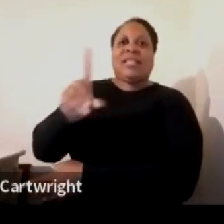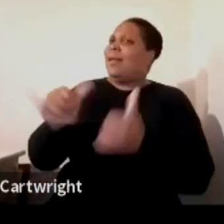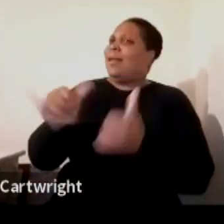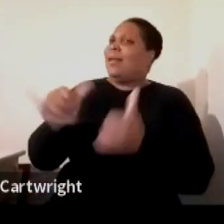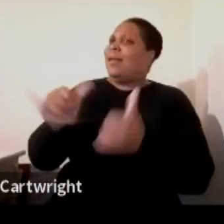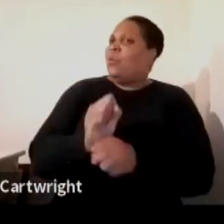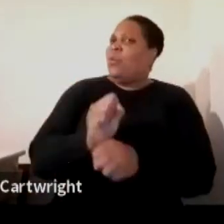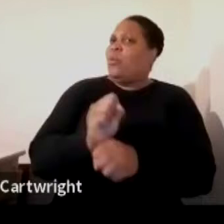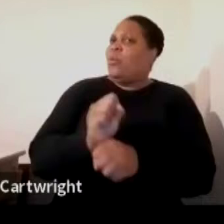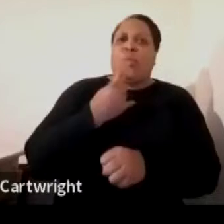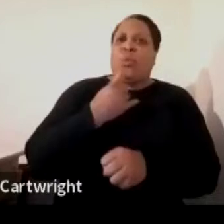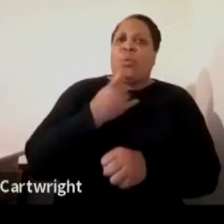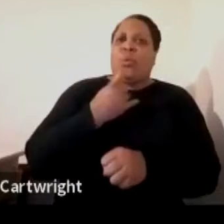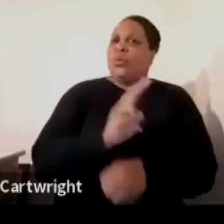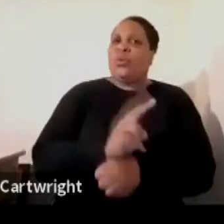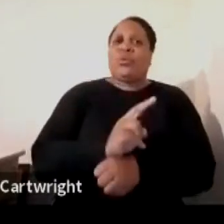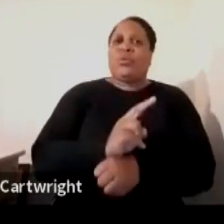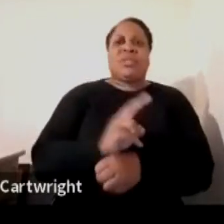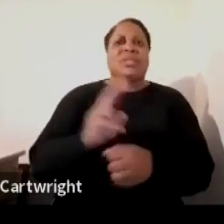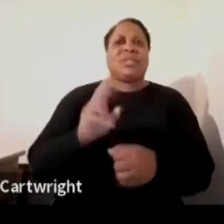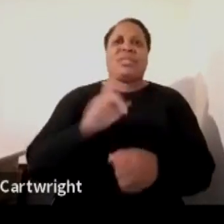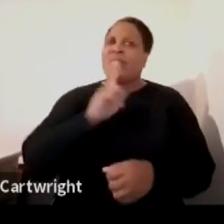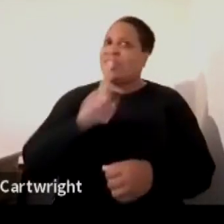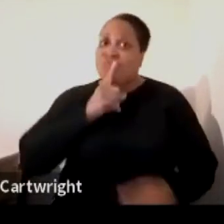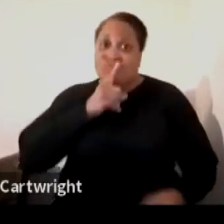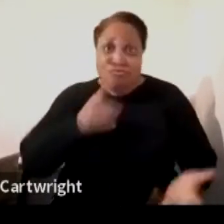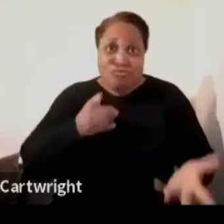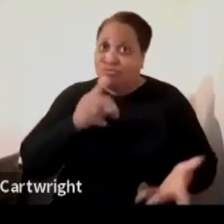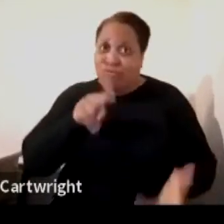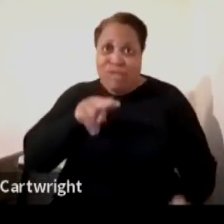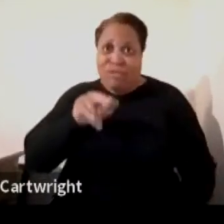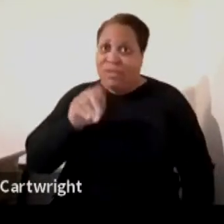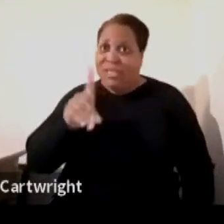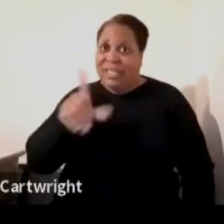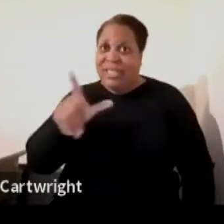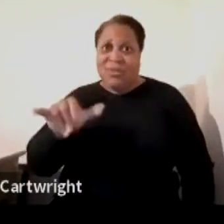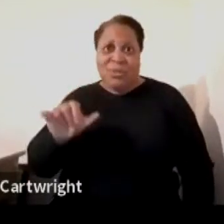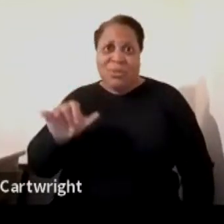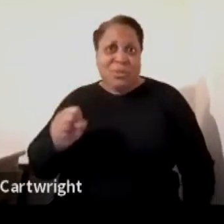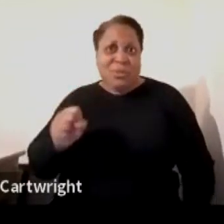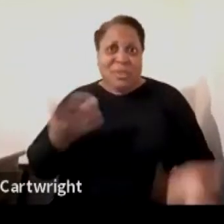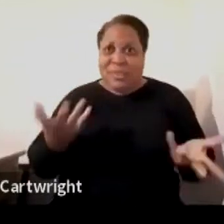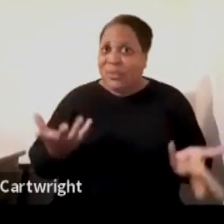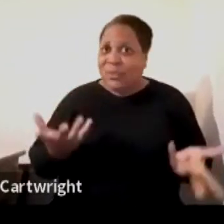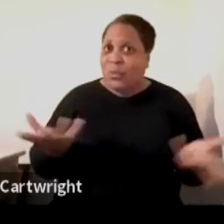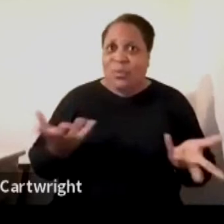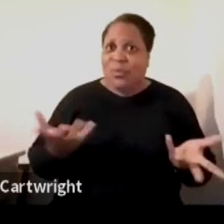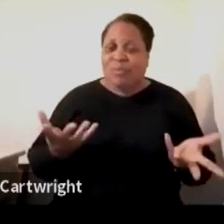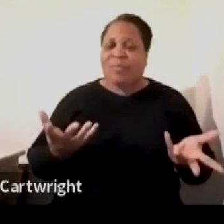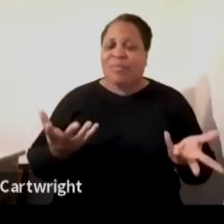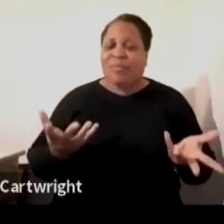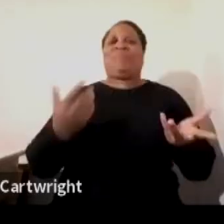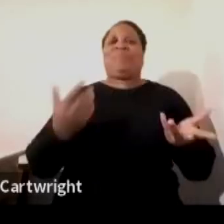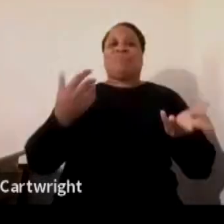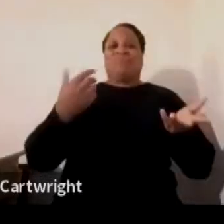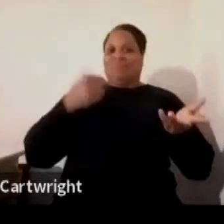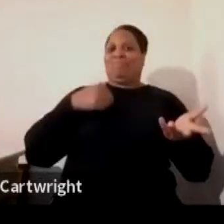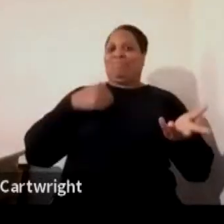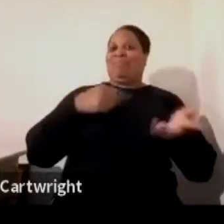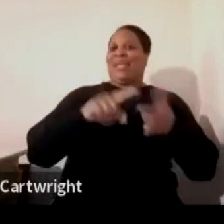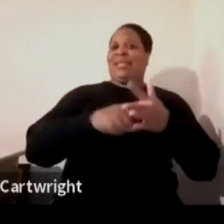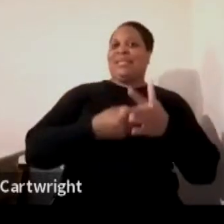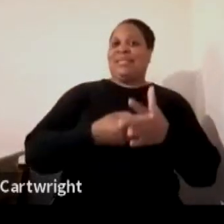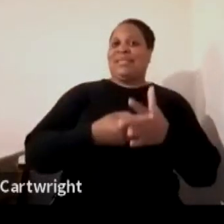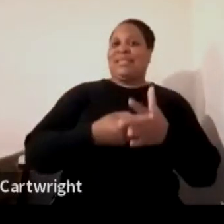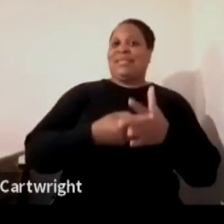uses them? Are they real needles? Please tell us. If I can start, being in the